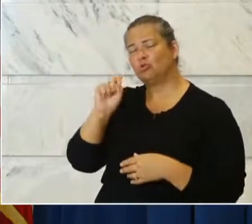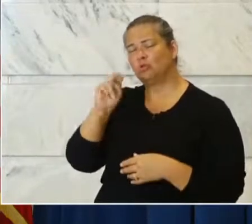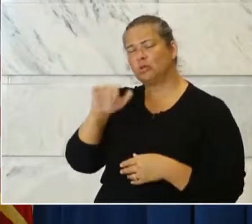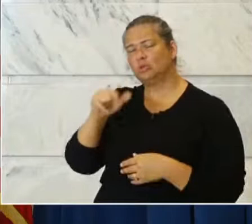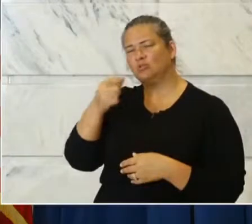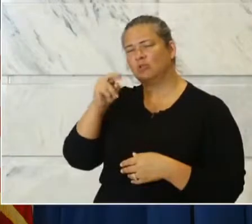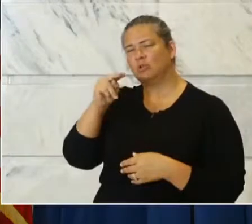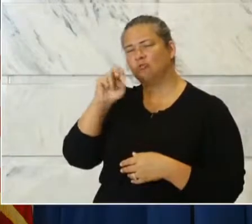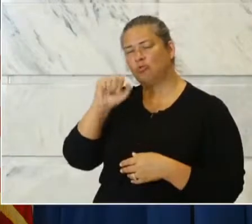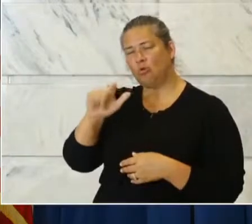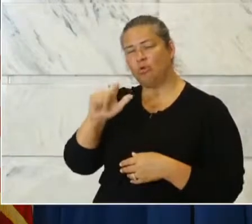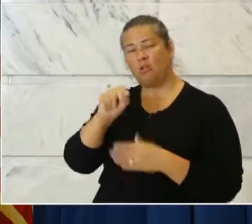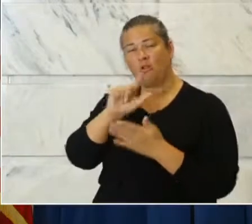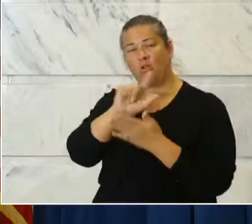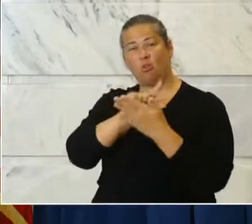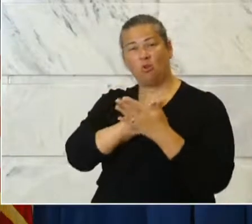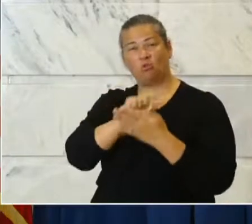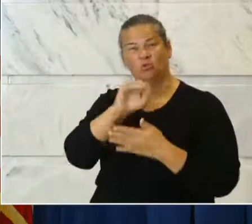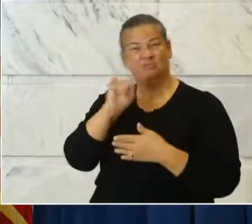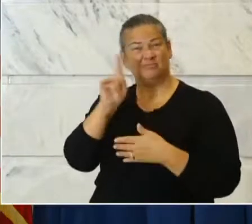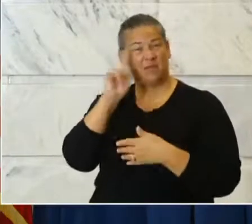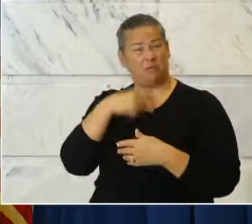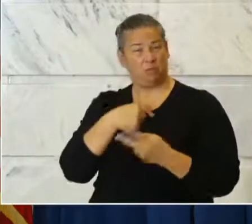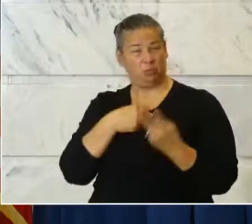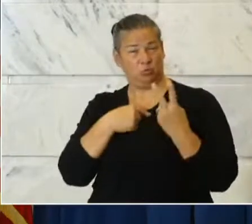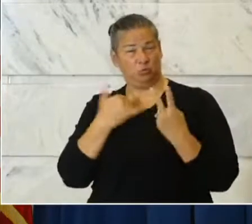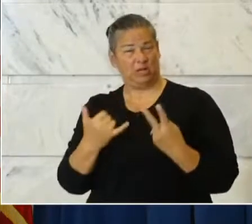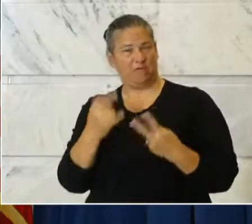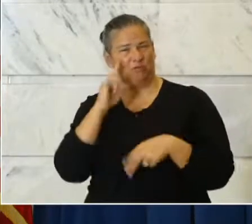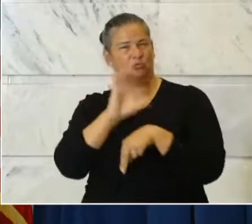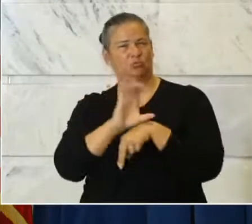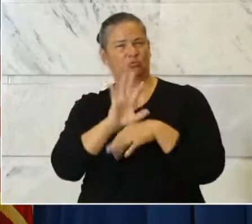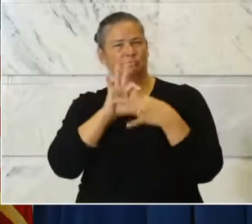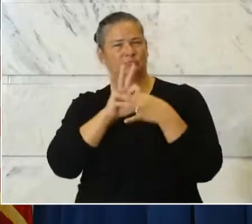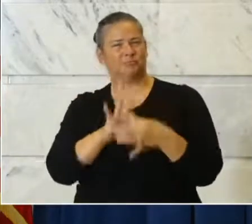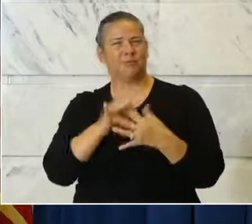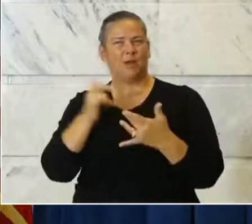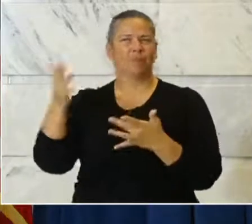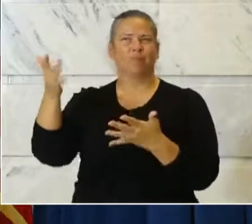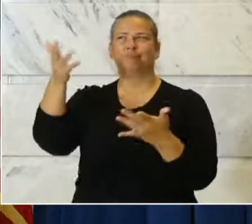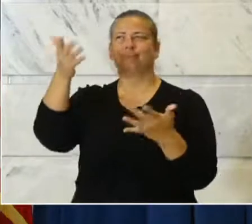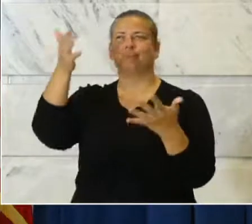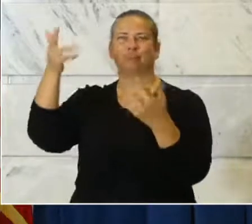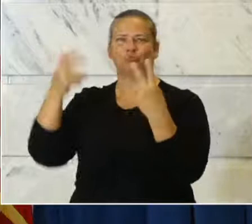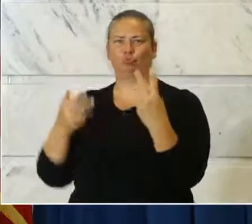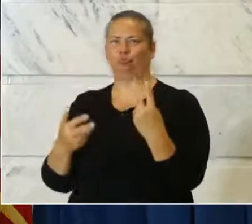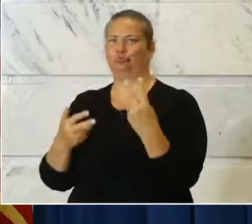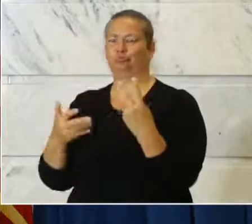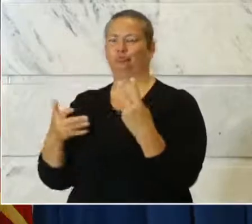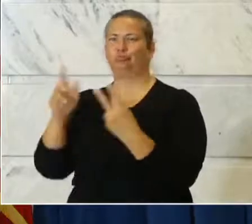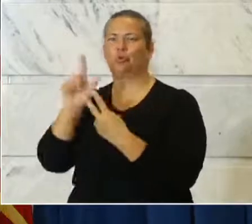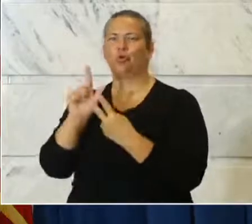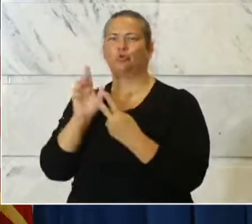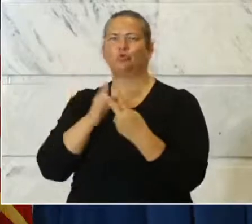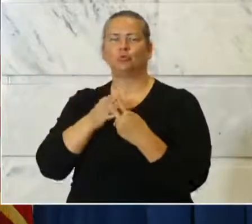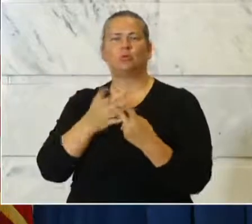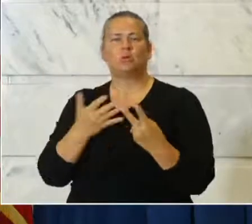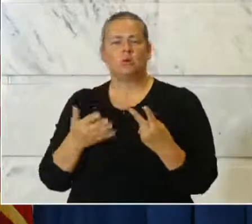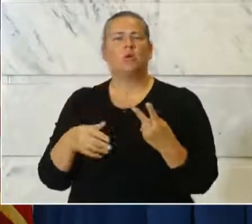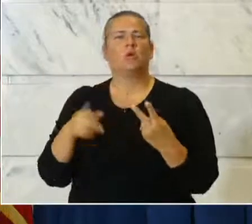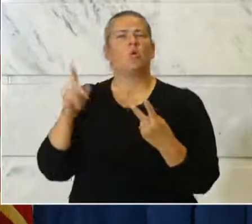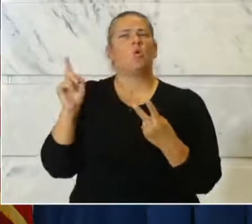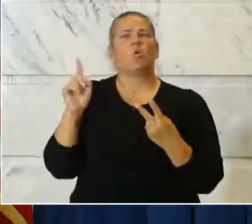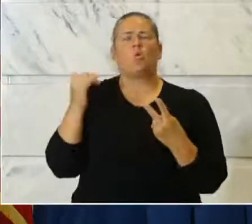that, two, I guess, church-related ones that are floating around in the Sixth Circuit at this point. What's your take on where that